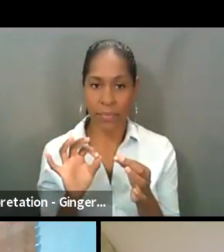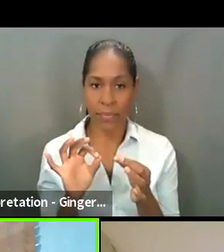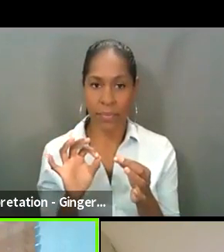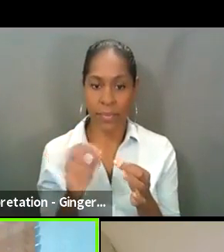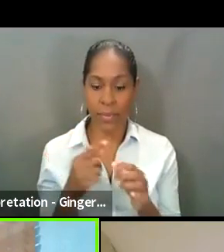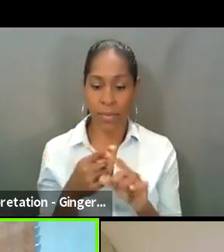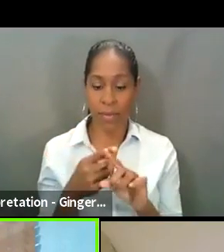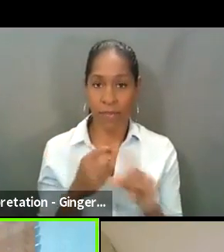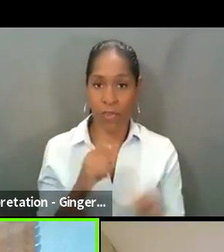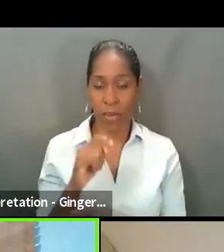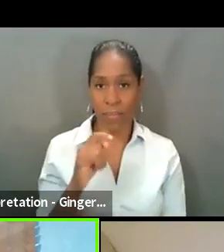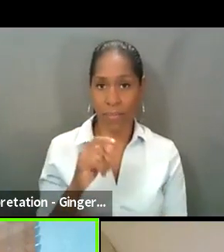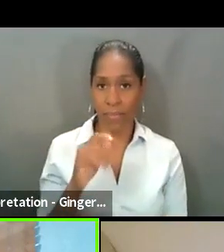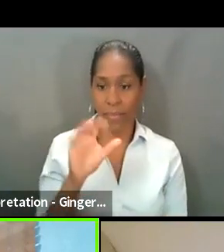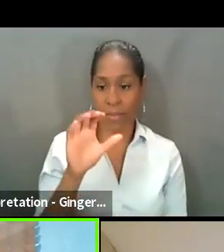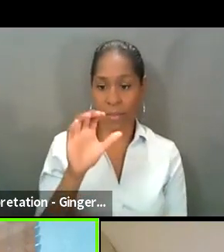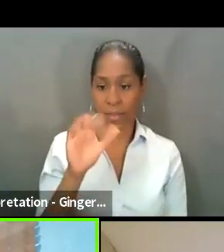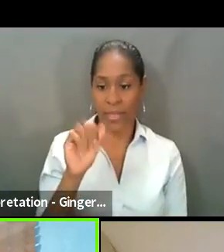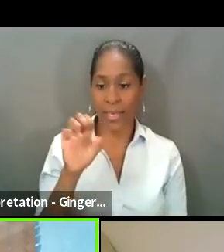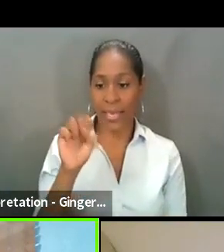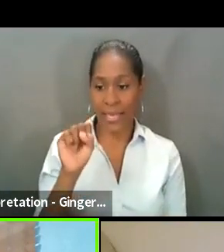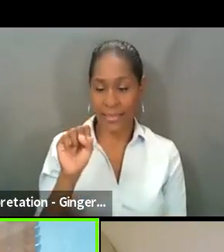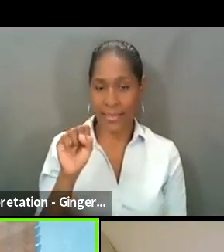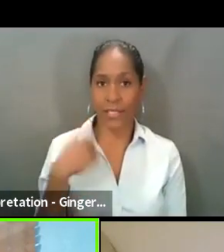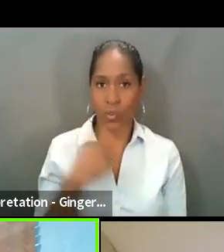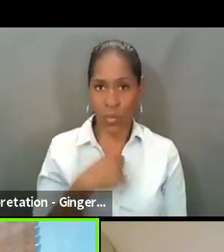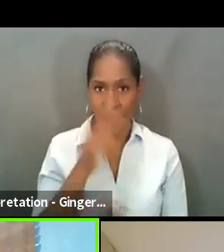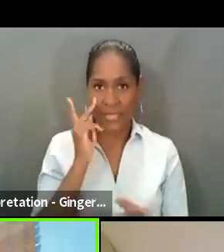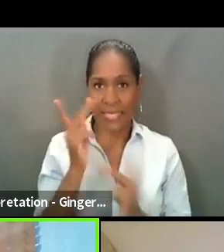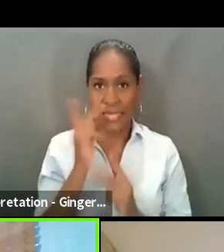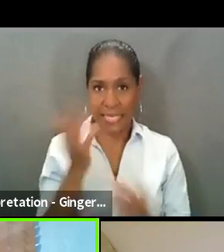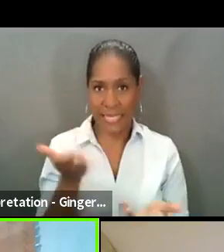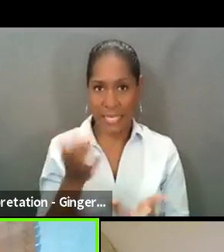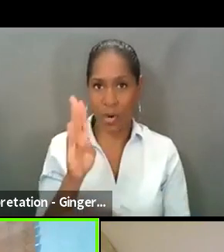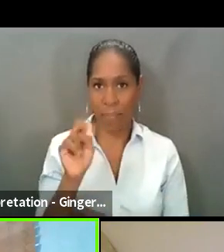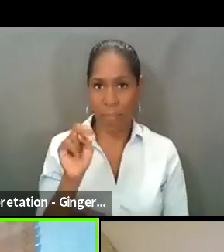cases that we have seen in Buncombe County, like we have seen